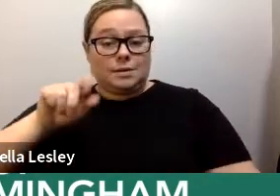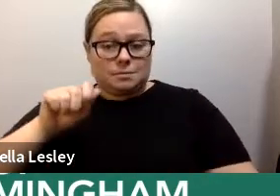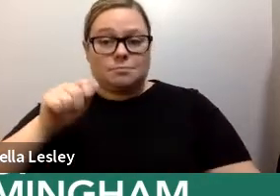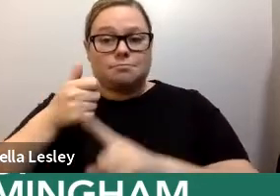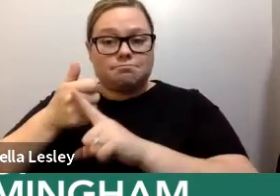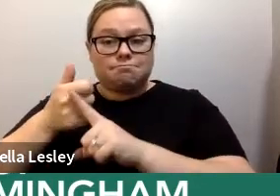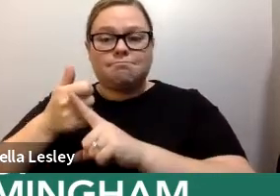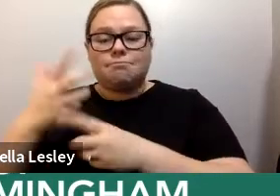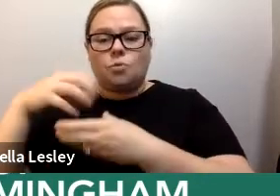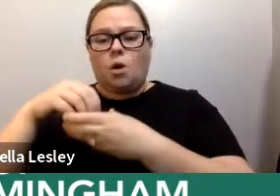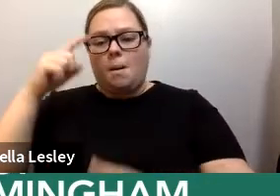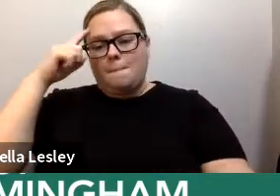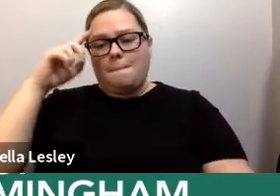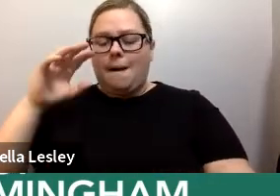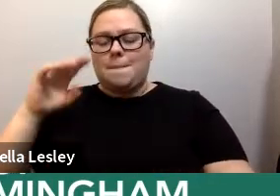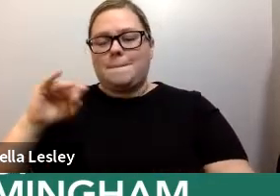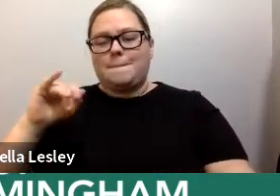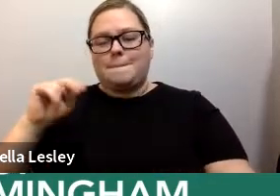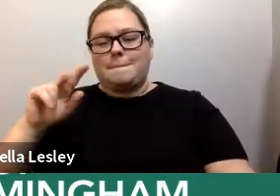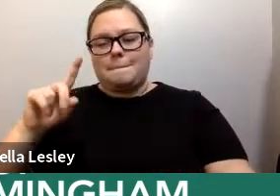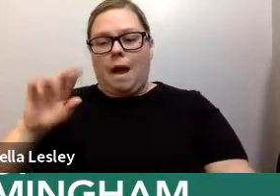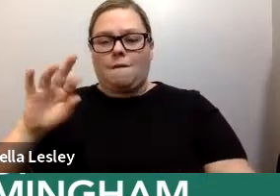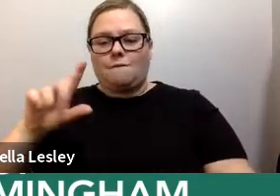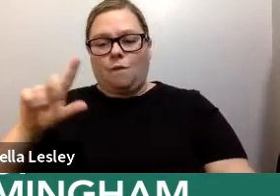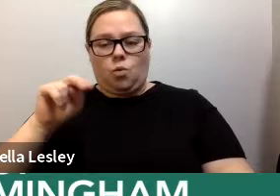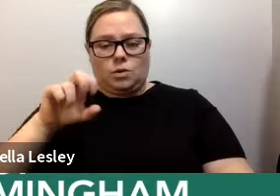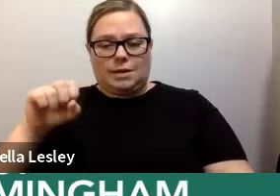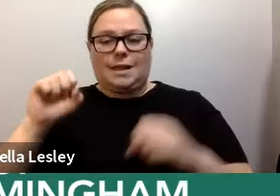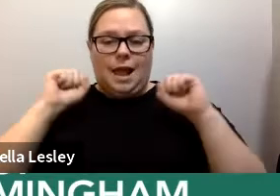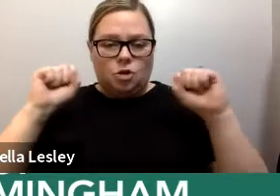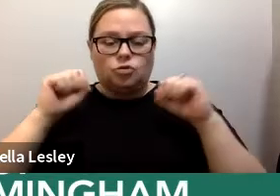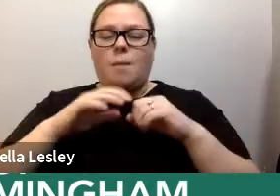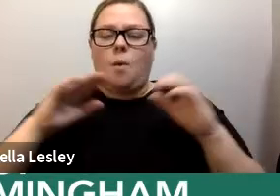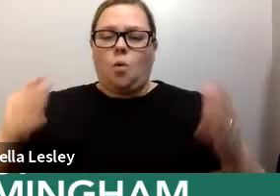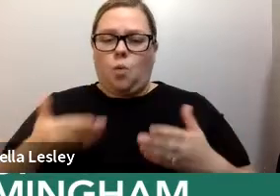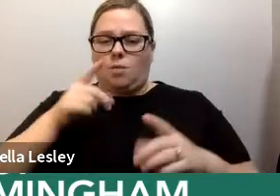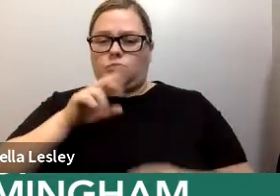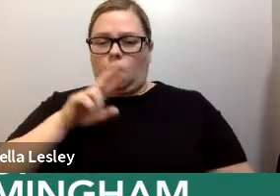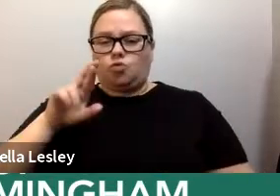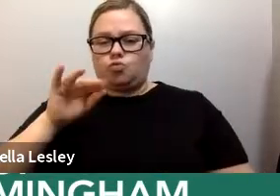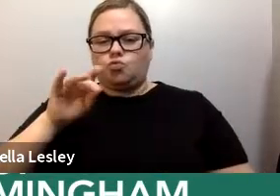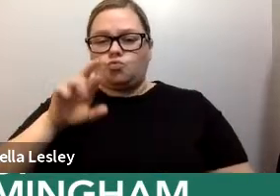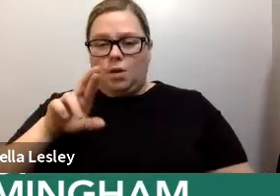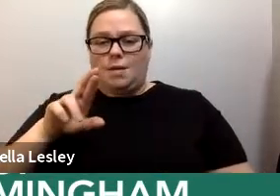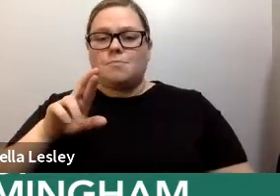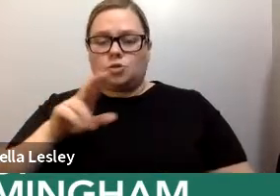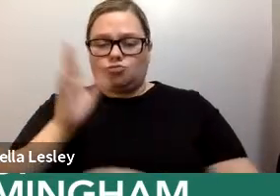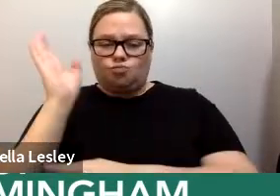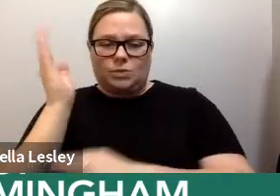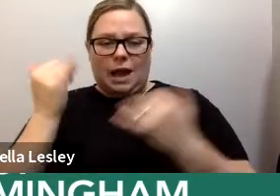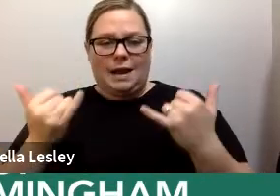includes mindfulness, exercise, and nutrition. Let me welcome Dr. Rimmer to give his talk.